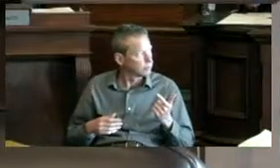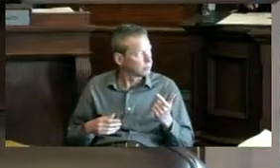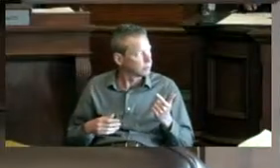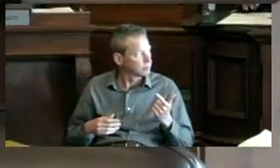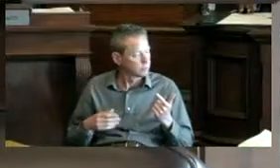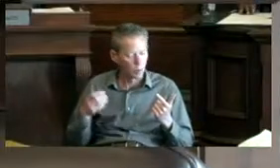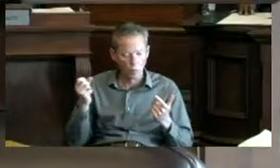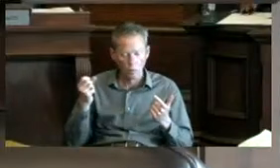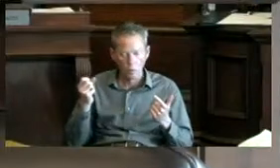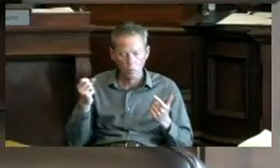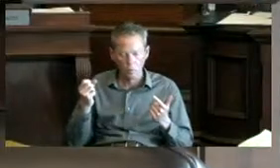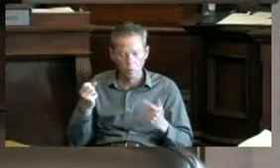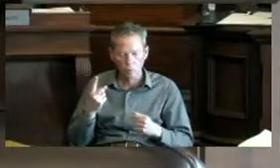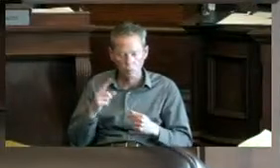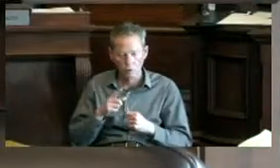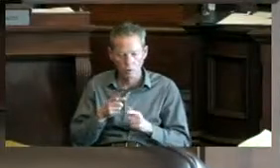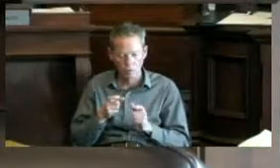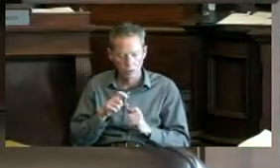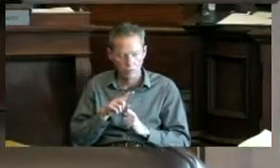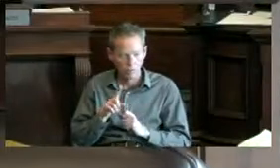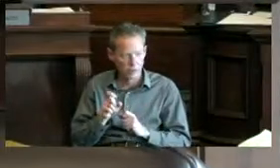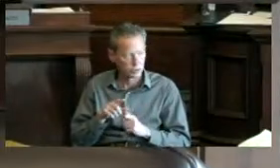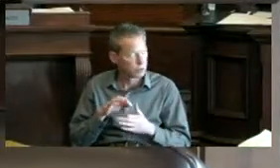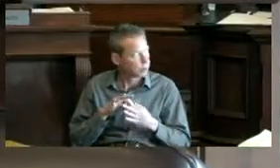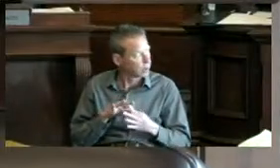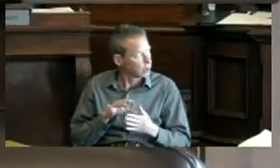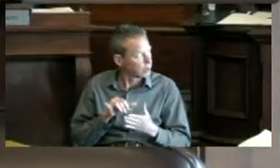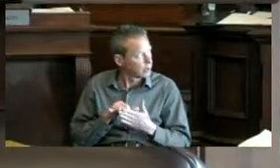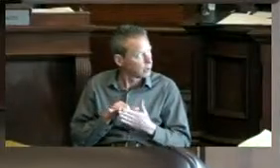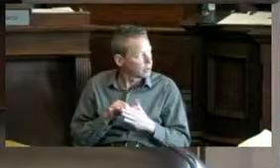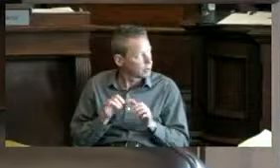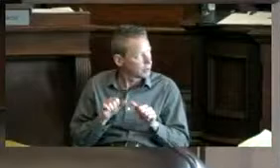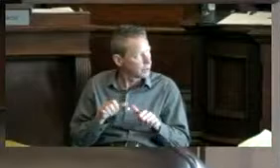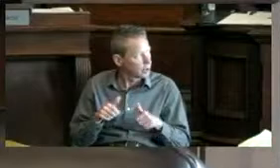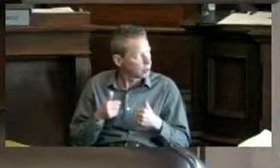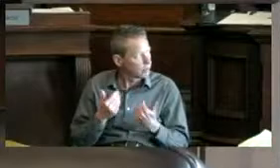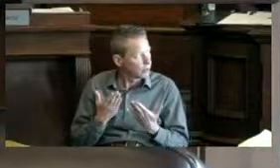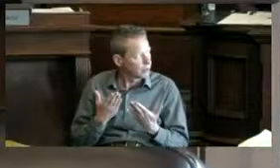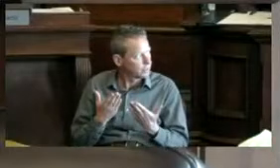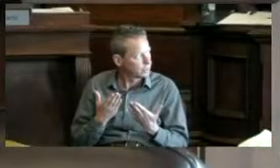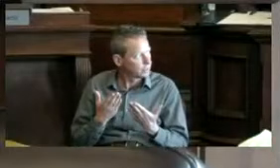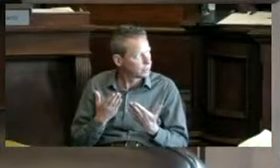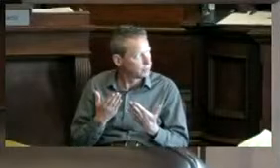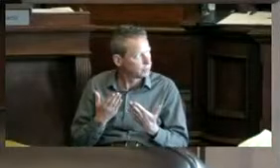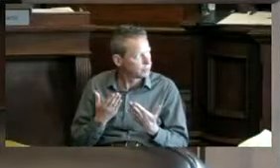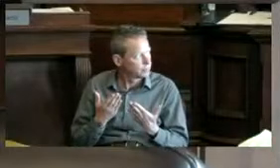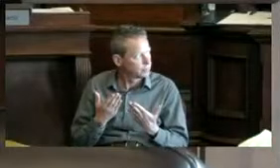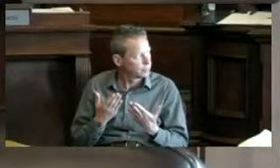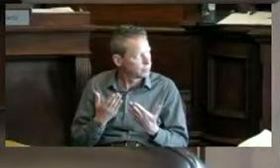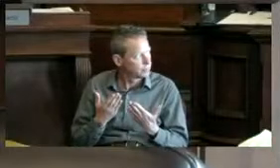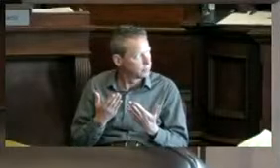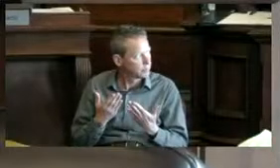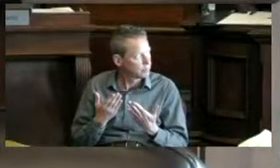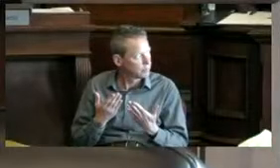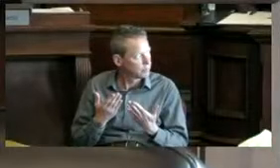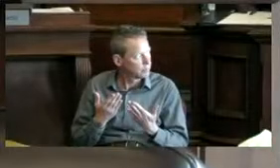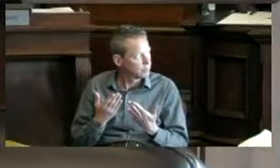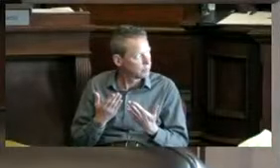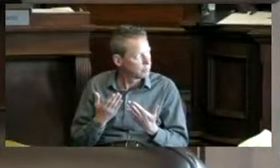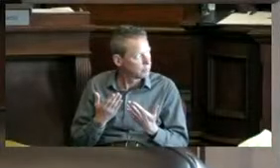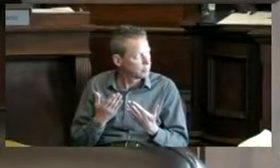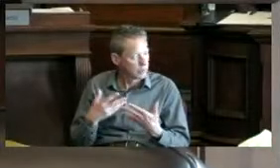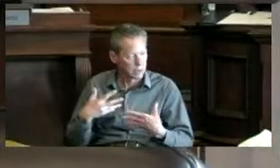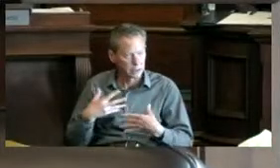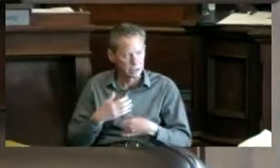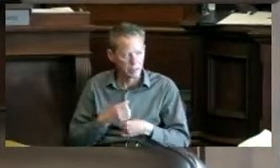Hold one moment. I just have one quick question regarding this. Can you provide an RFP summary